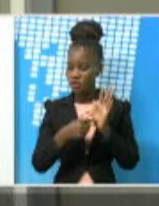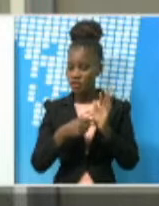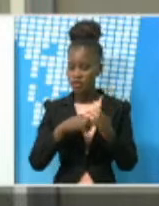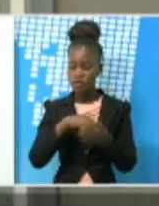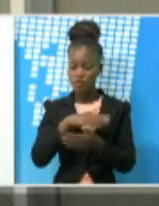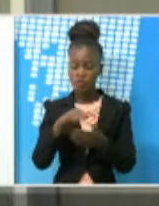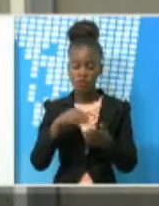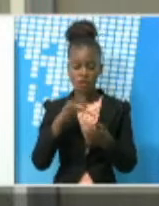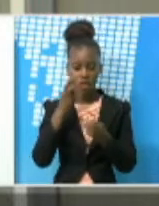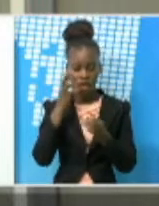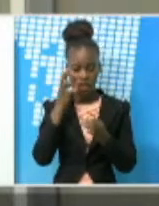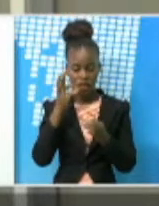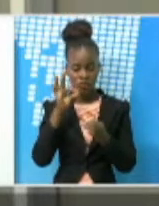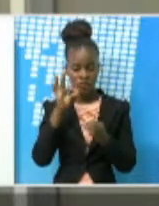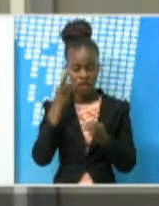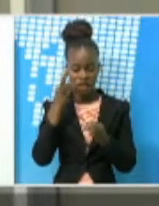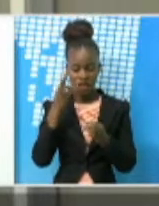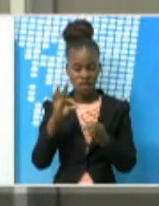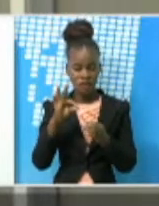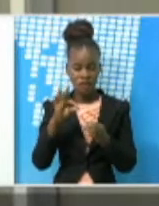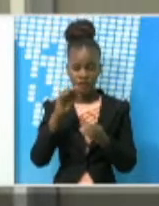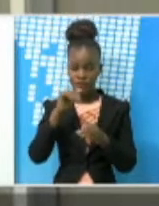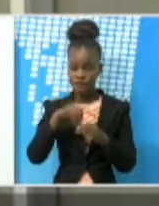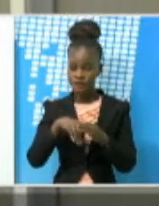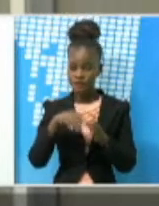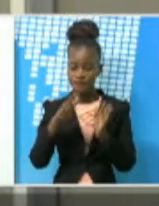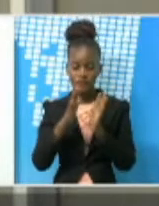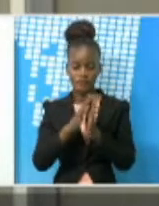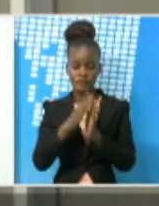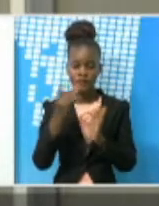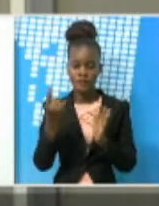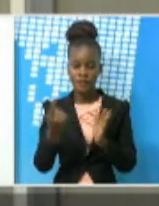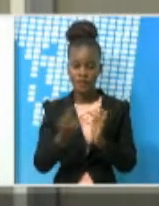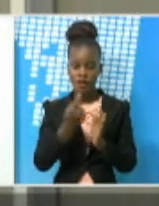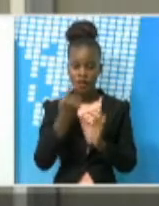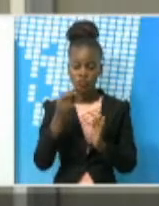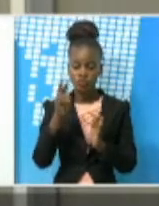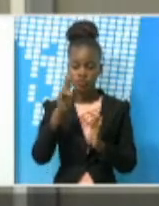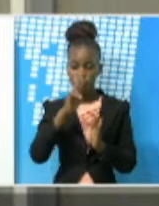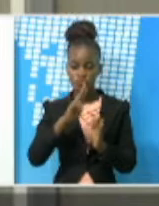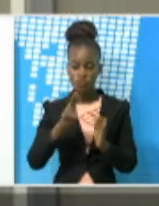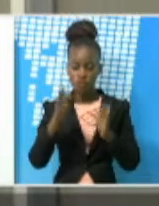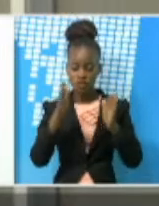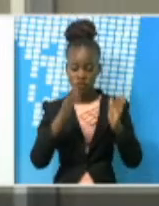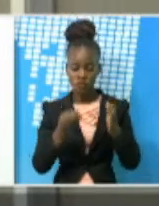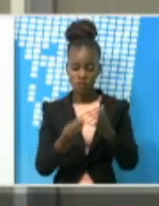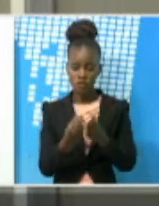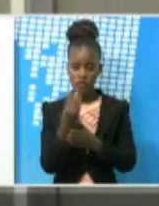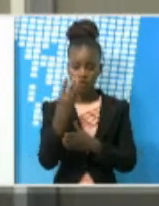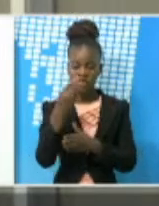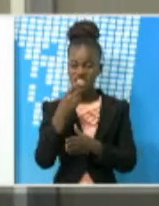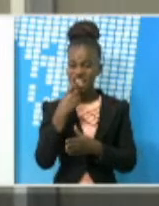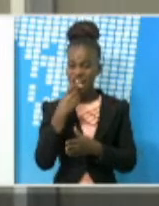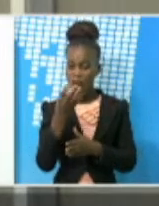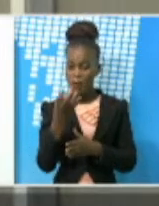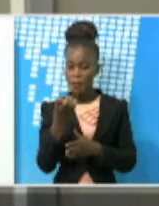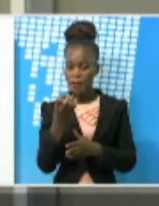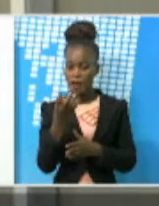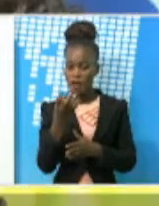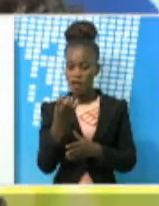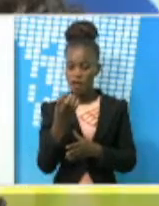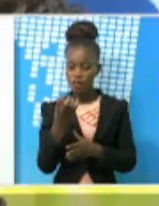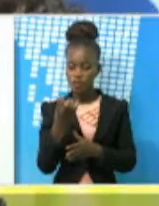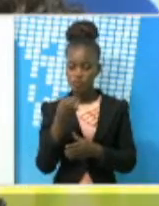for example, that we have invested in. We've invested in a sugar processing plant. We've invested in a cotton processing plant. We've invested